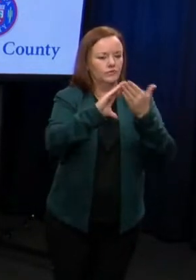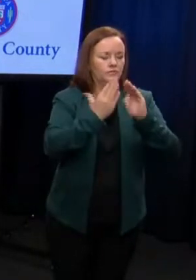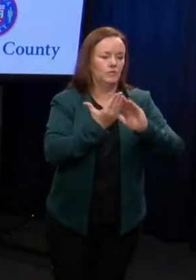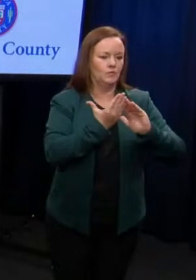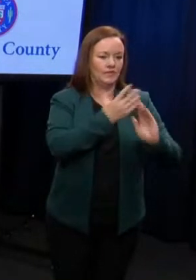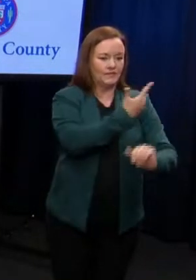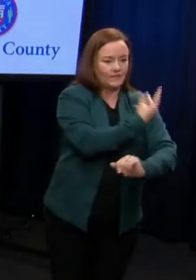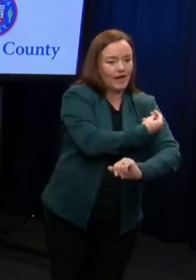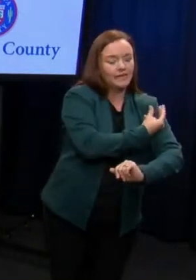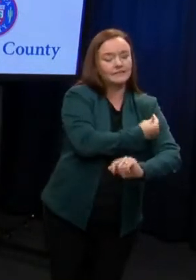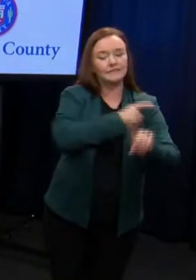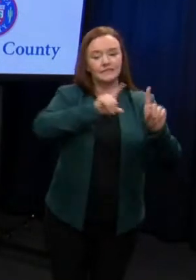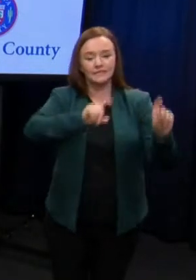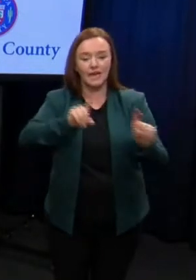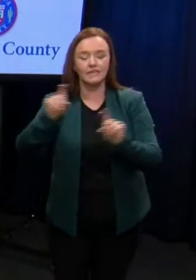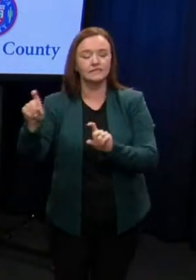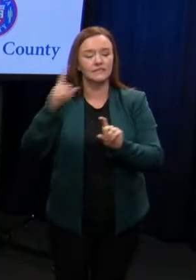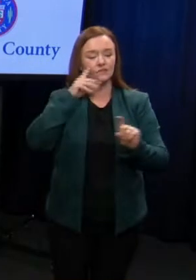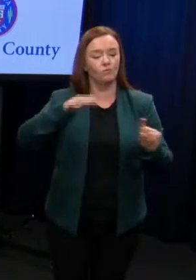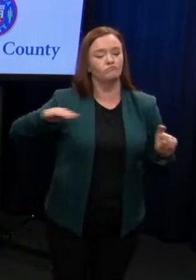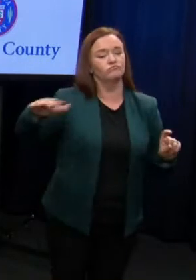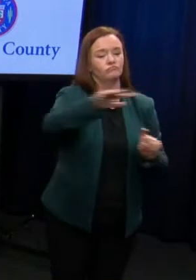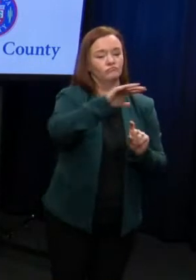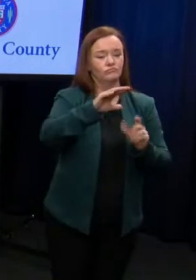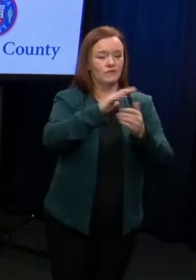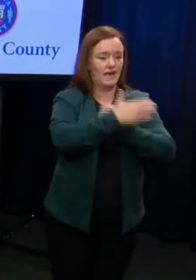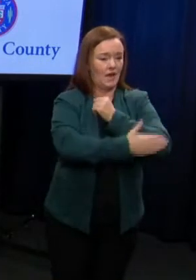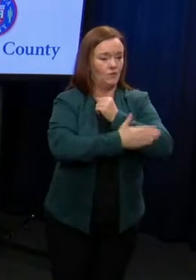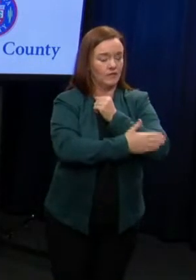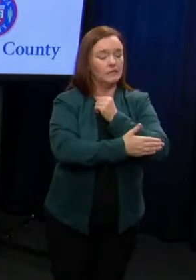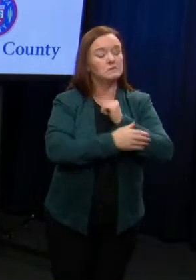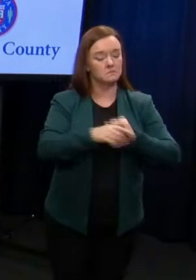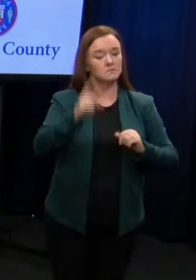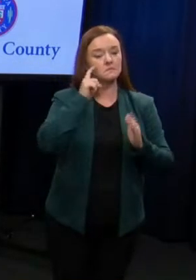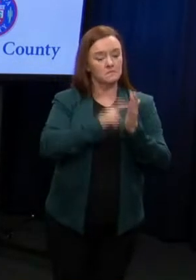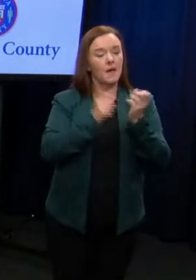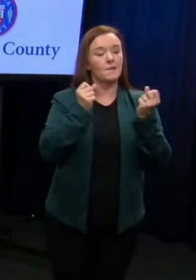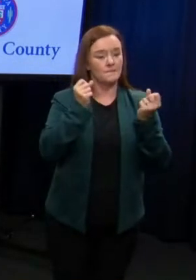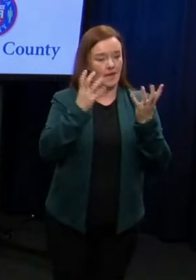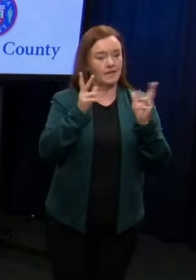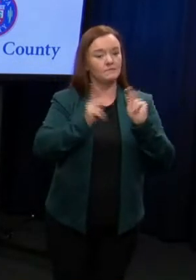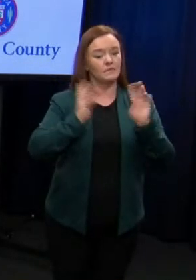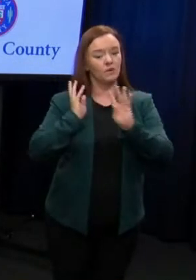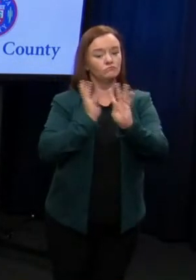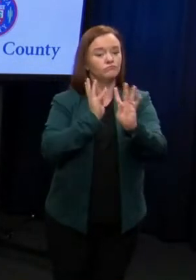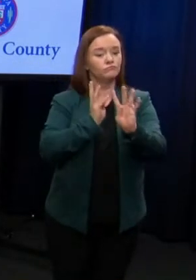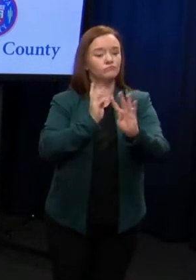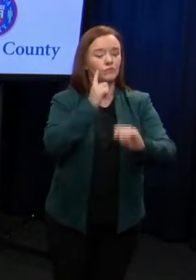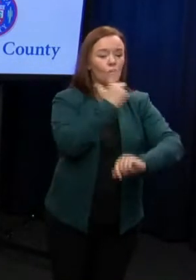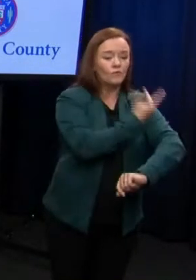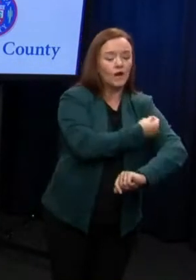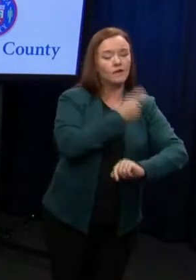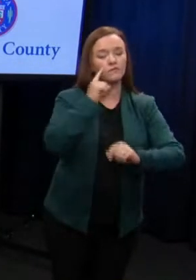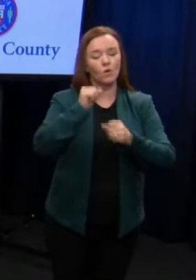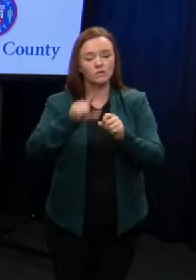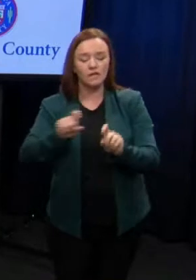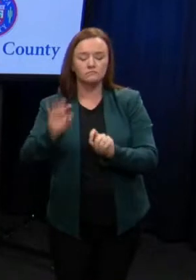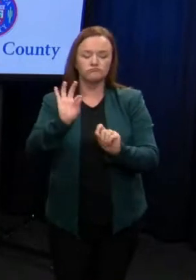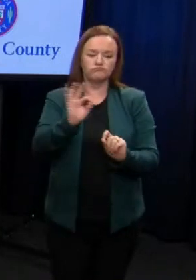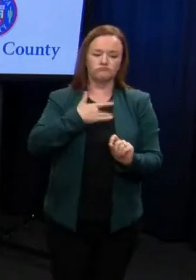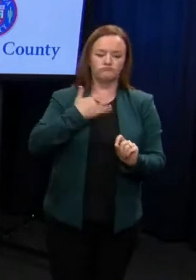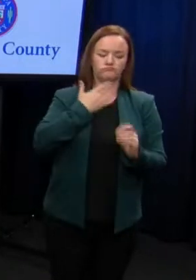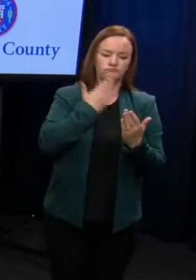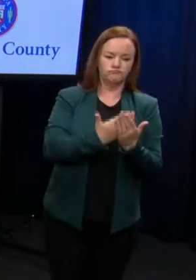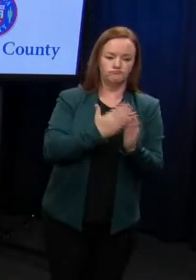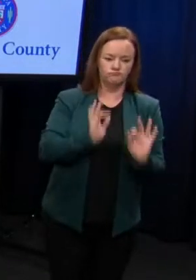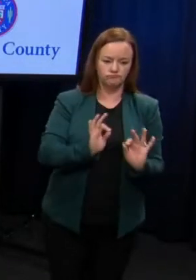the county, and we're encouraged by how many people are turning out to these events to get vaccinated. We are doing this to make